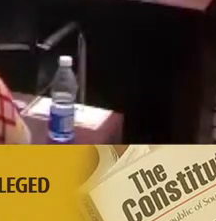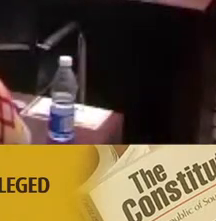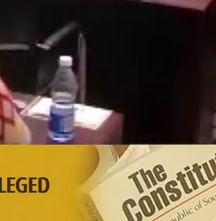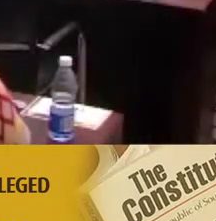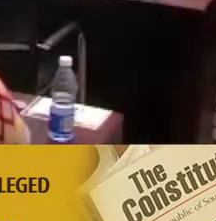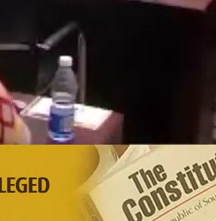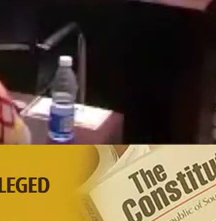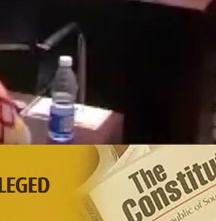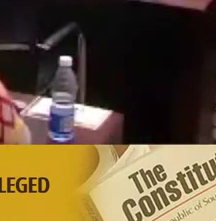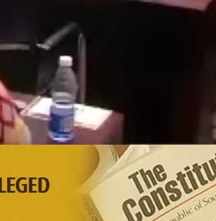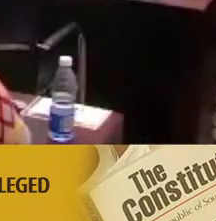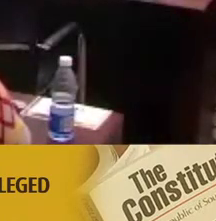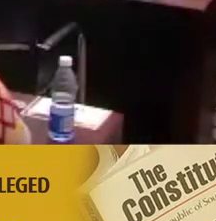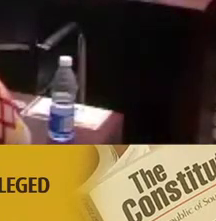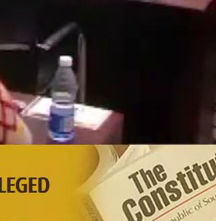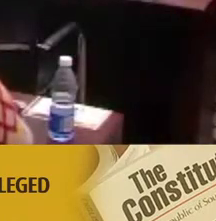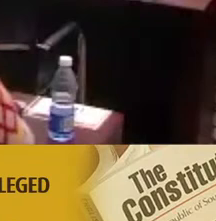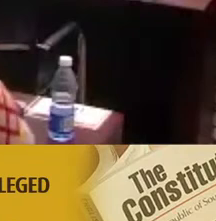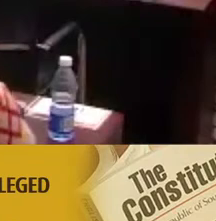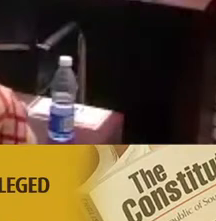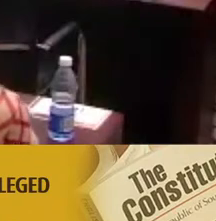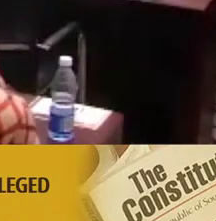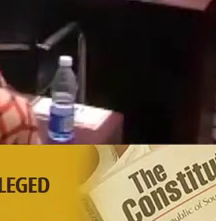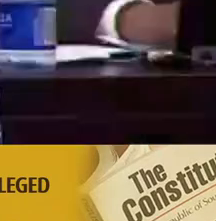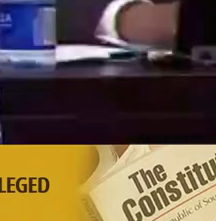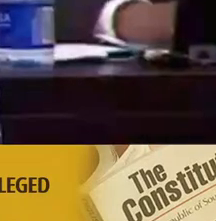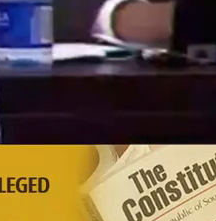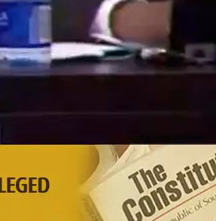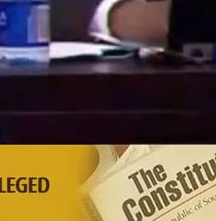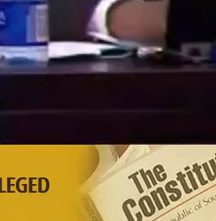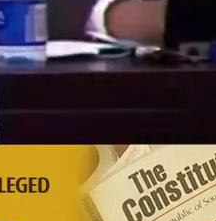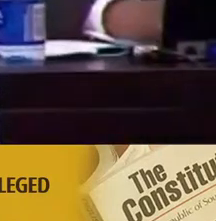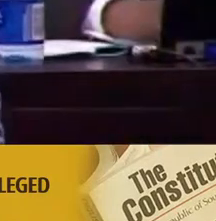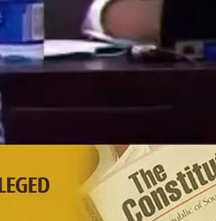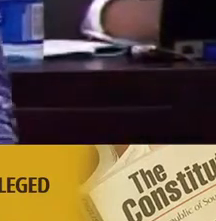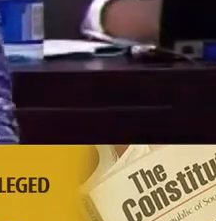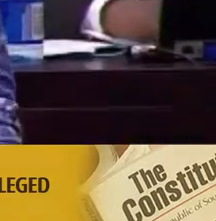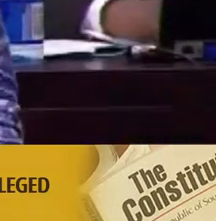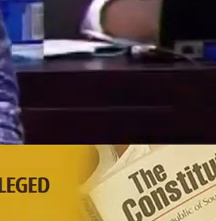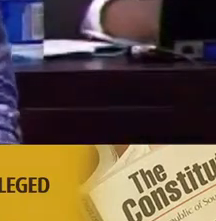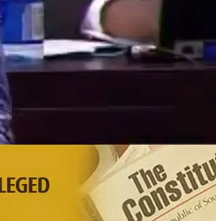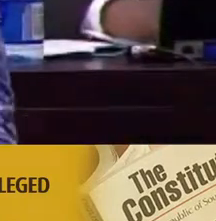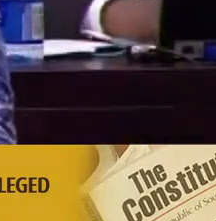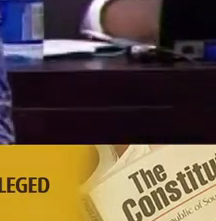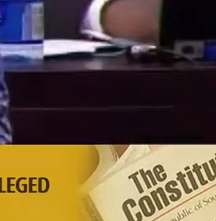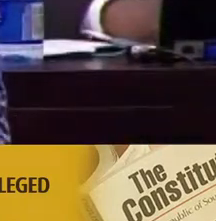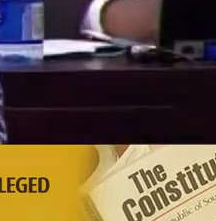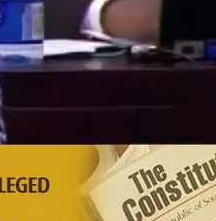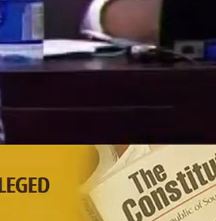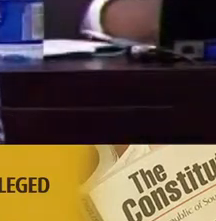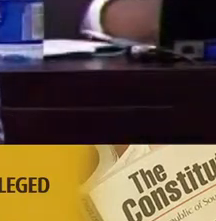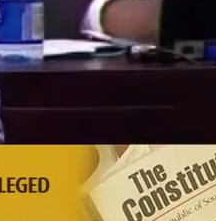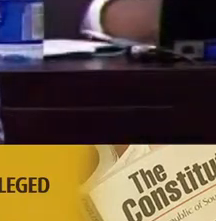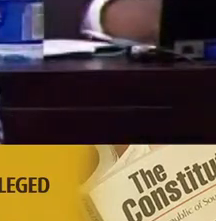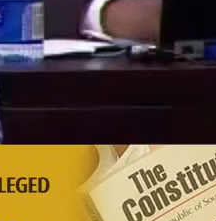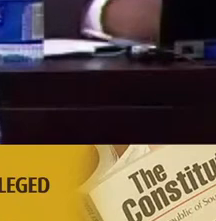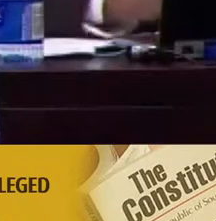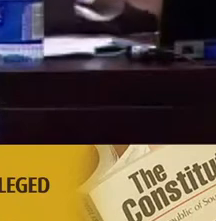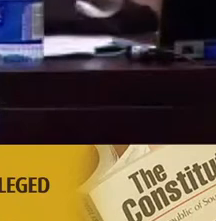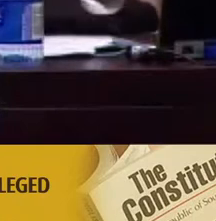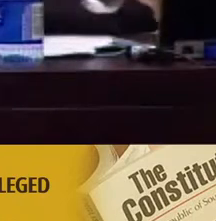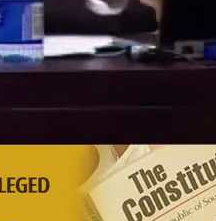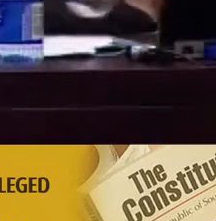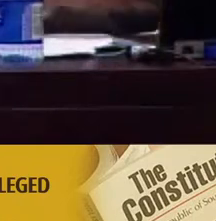honorable 27 April was a day on which the majority of the oppressed and